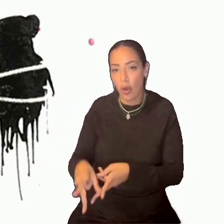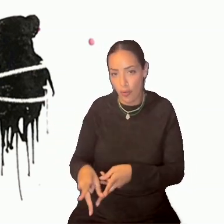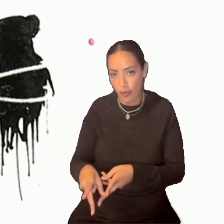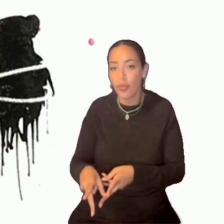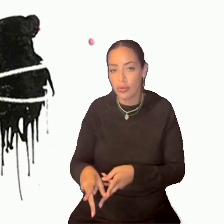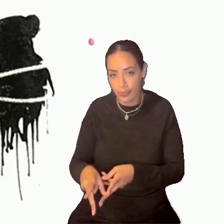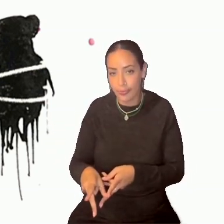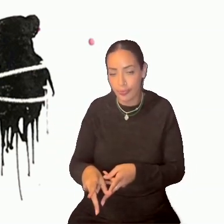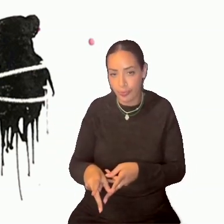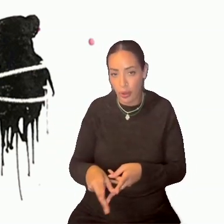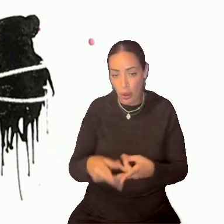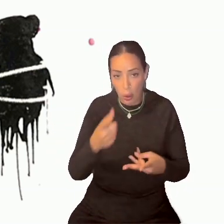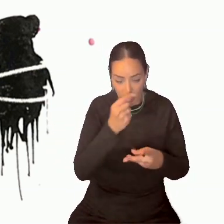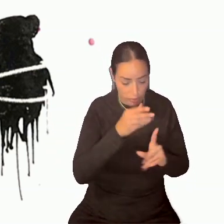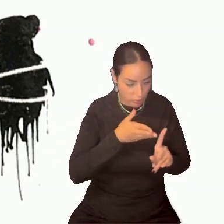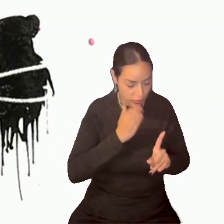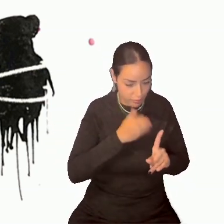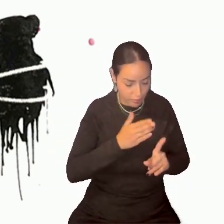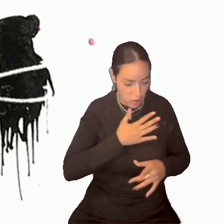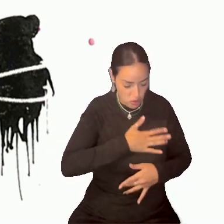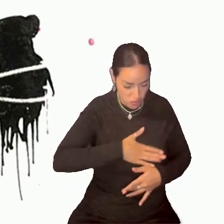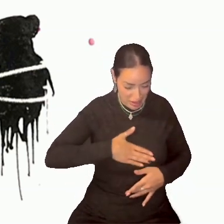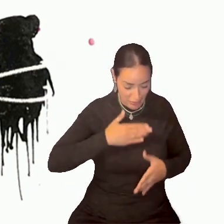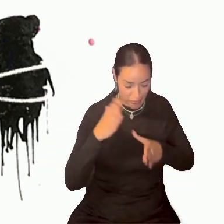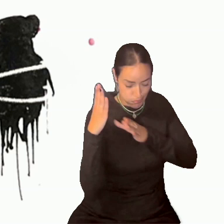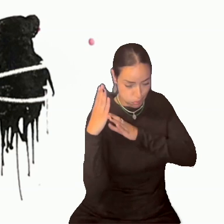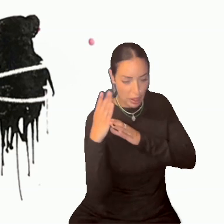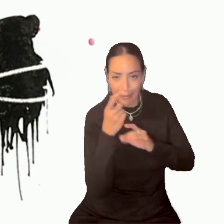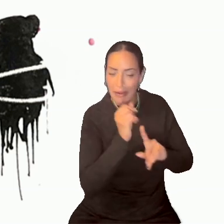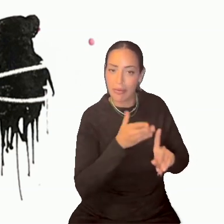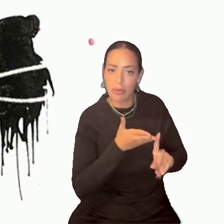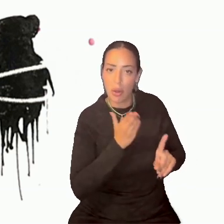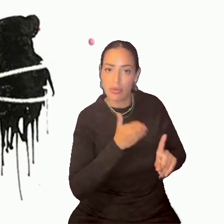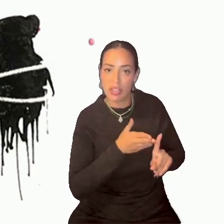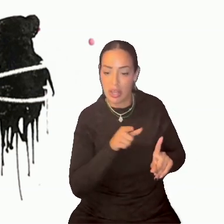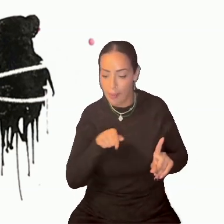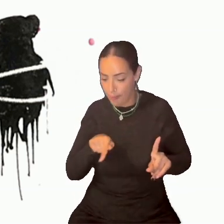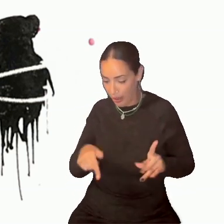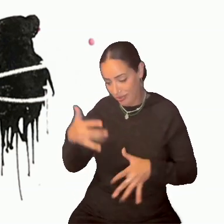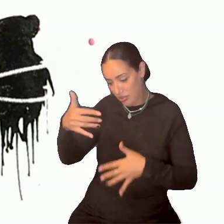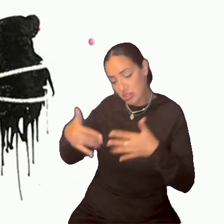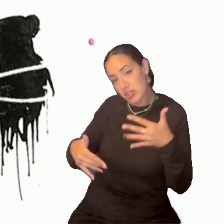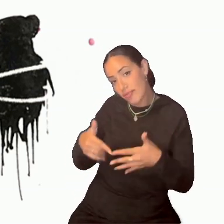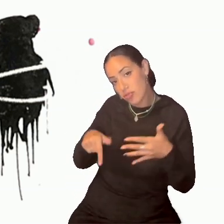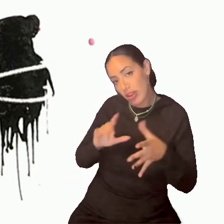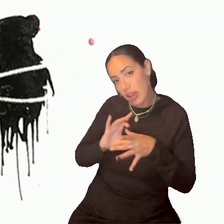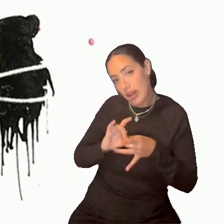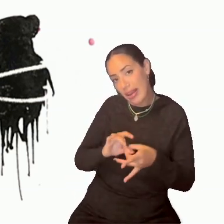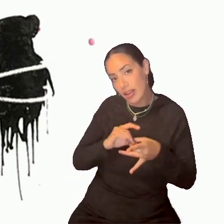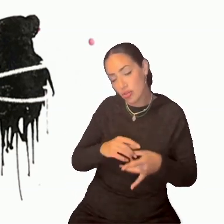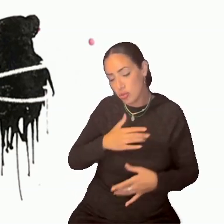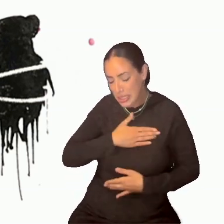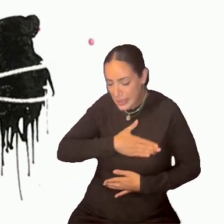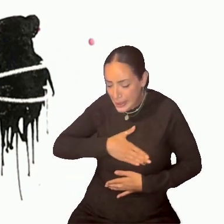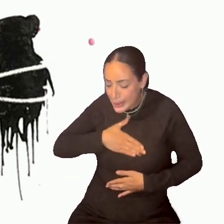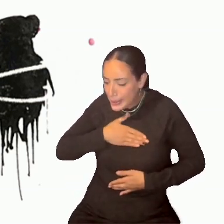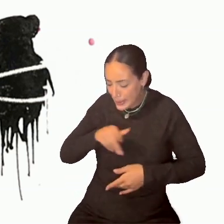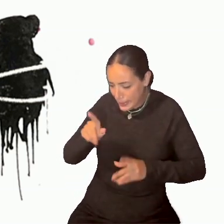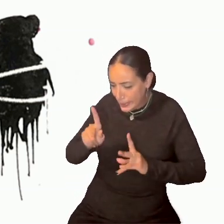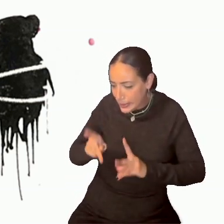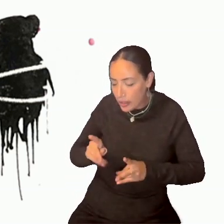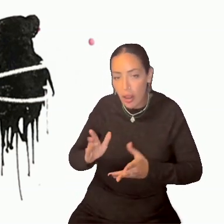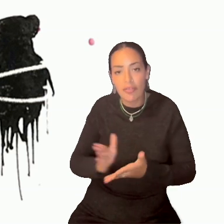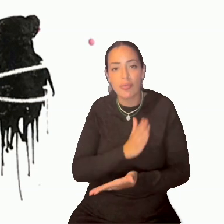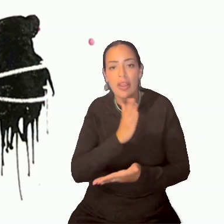how heavy grief is for someone to carry. However, there is so much we can do to reduce the suffering associated with the loss by ensuring that